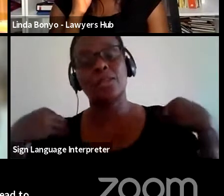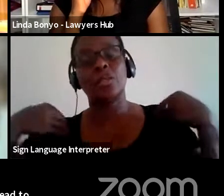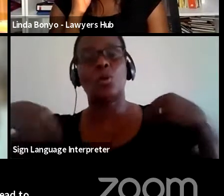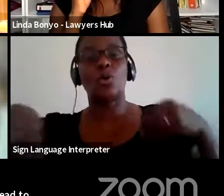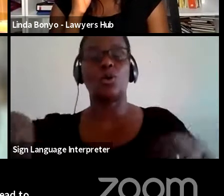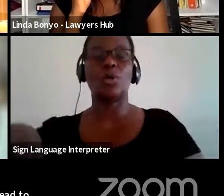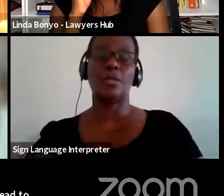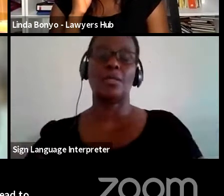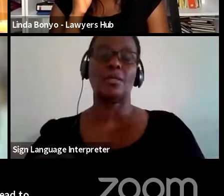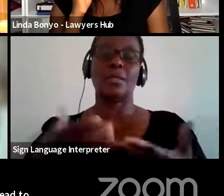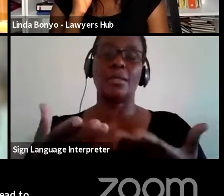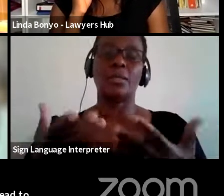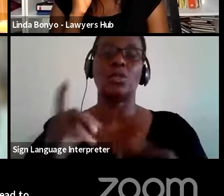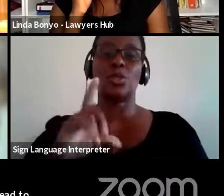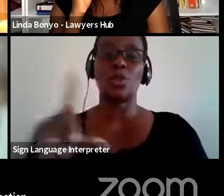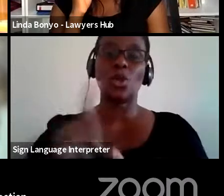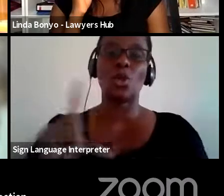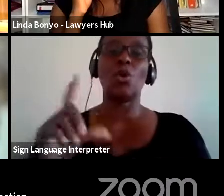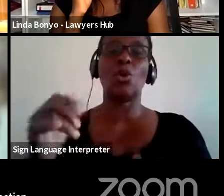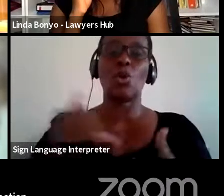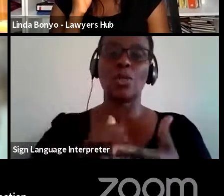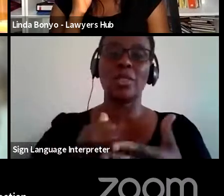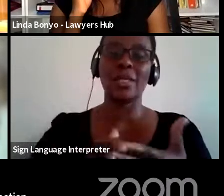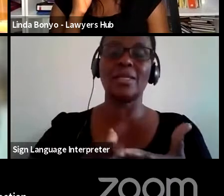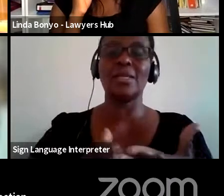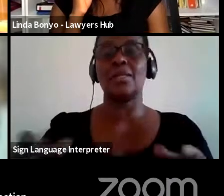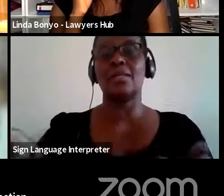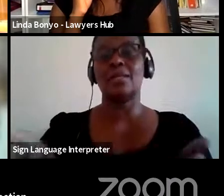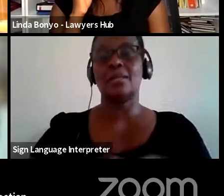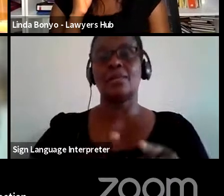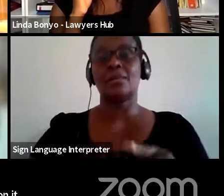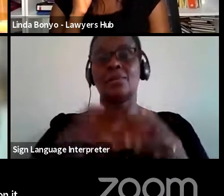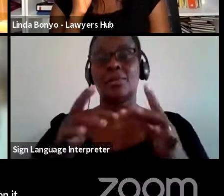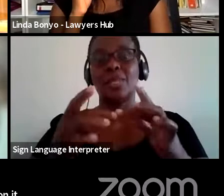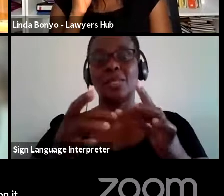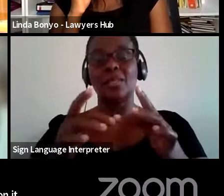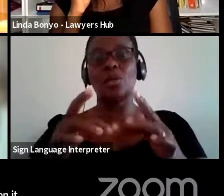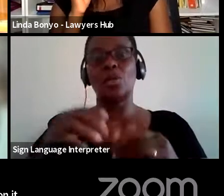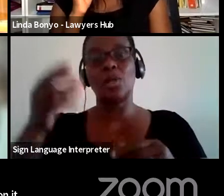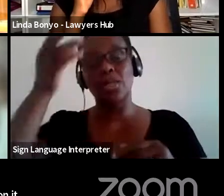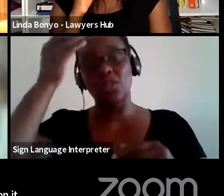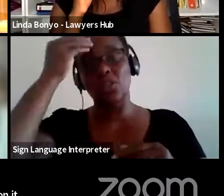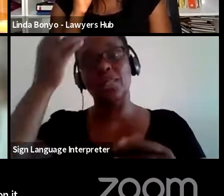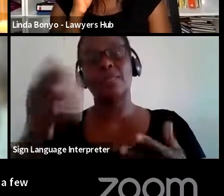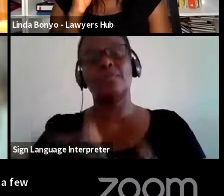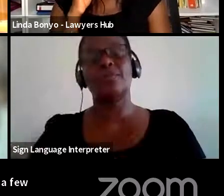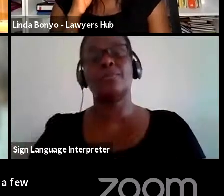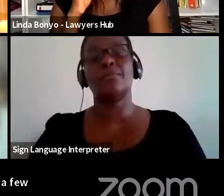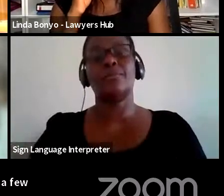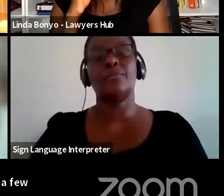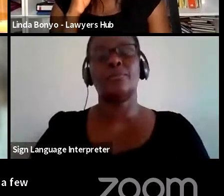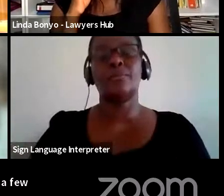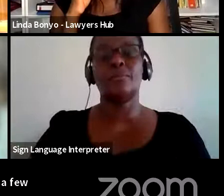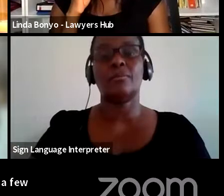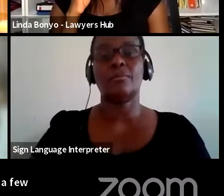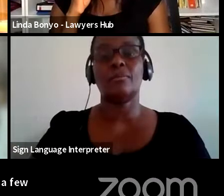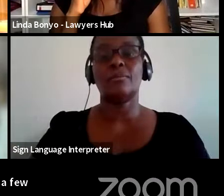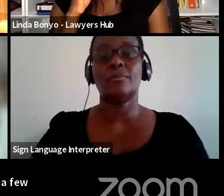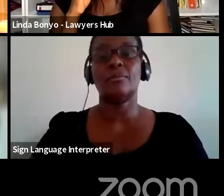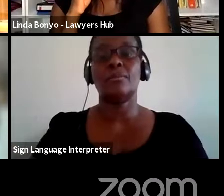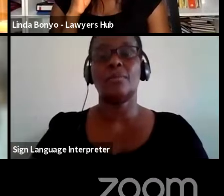contexts, intersectionality, and digital literacy, and I'll briefly touch on a few of these. So first, in relation to